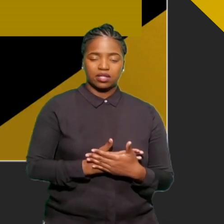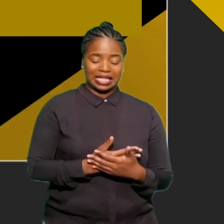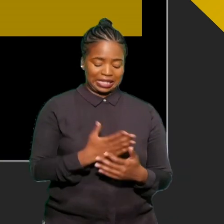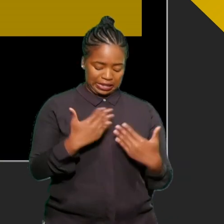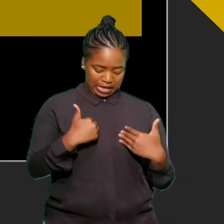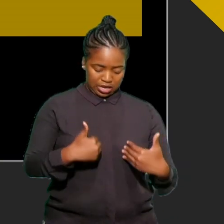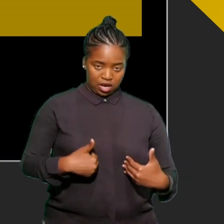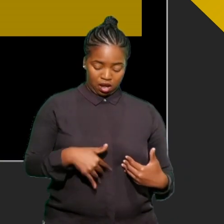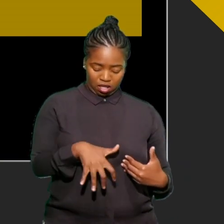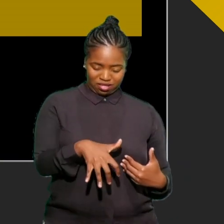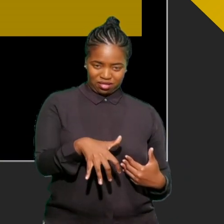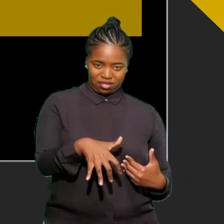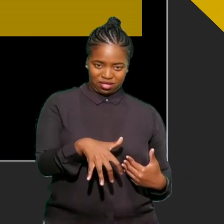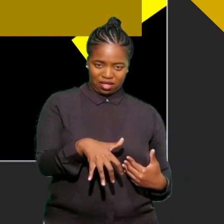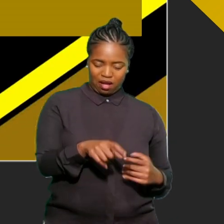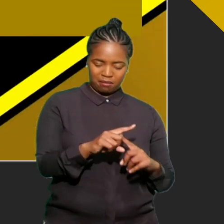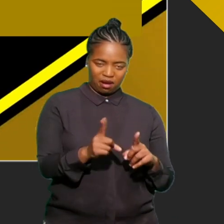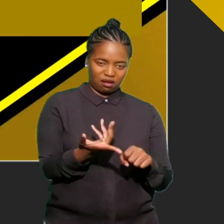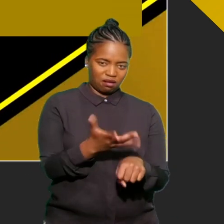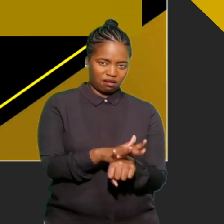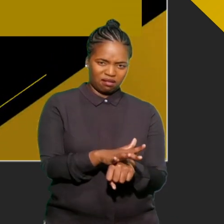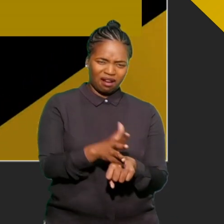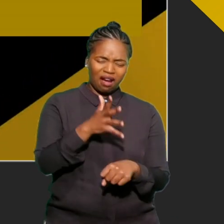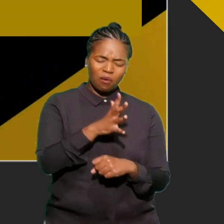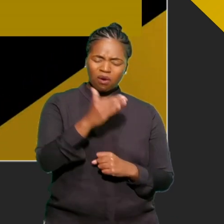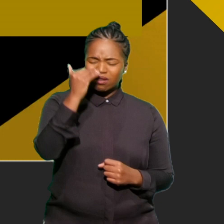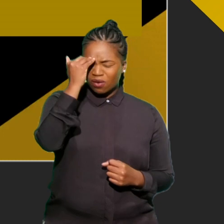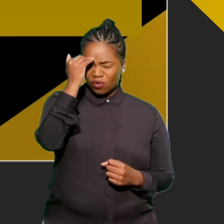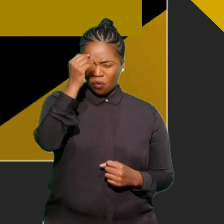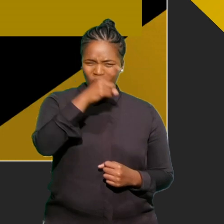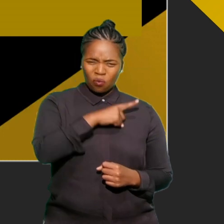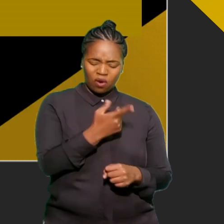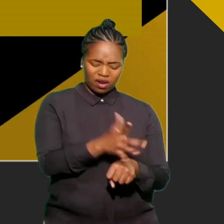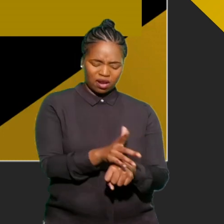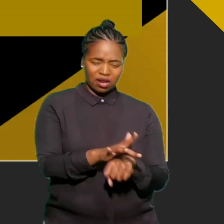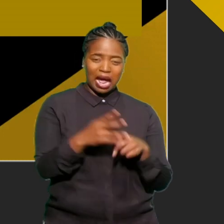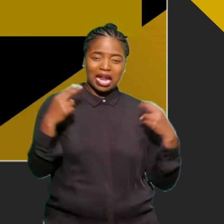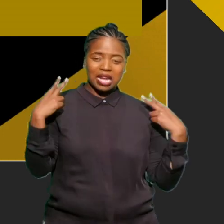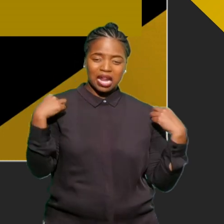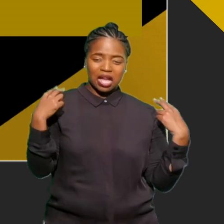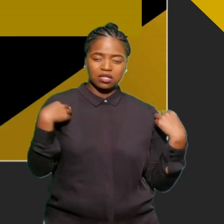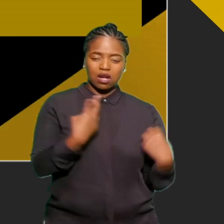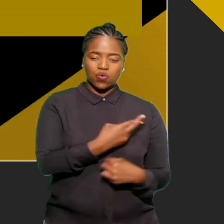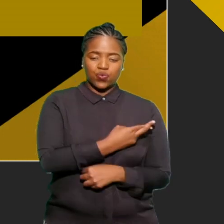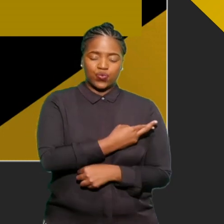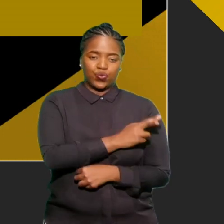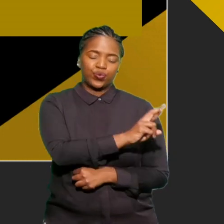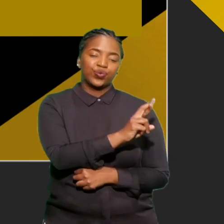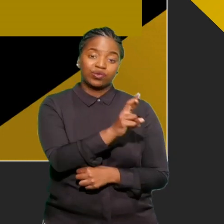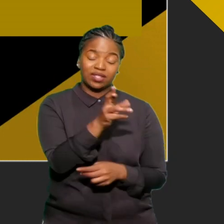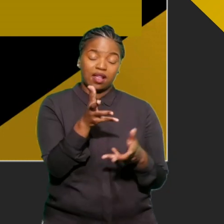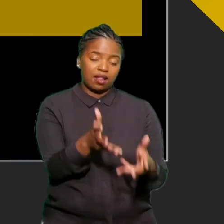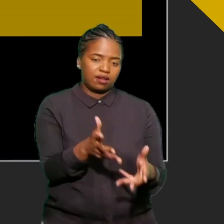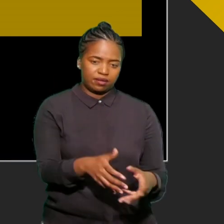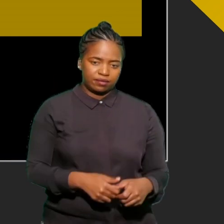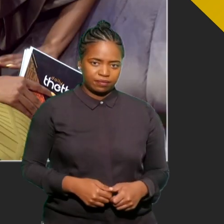Sunday, unfortunately, she didn't make it. I'm still looking for answers right now. The nurses are rude here. Sure. Kwabuhlungu